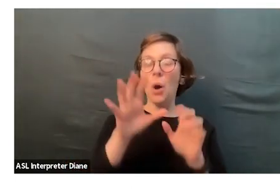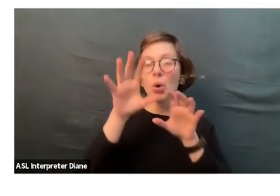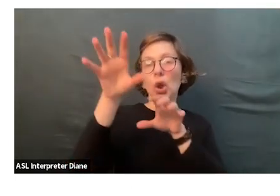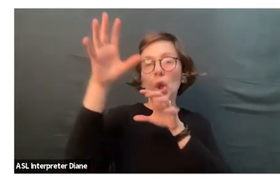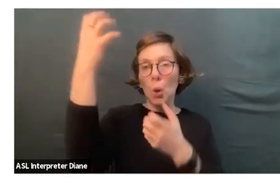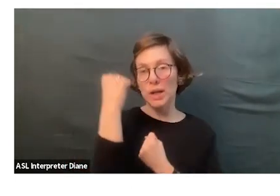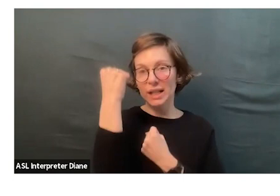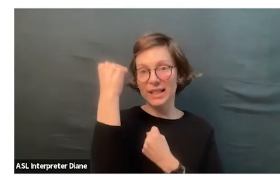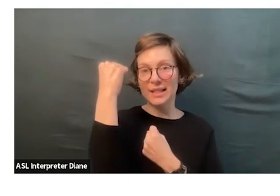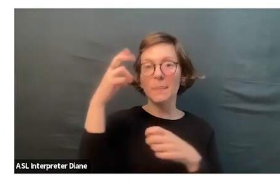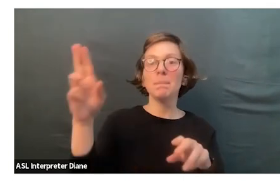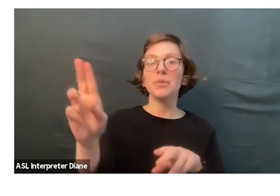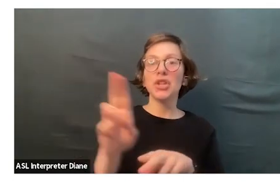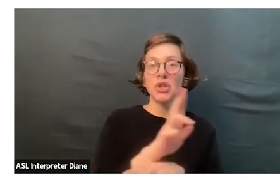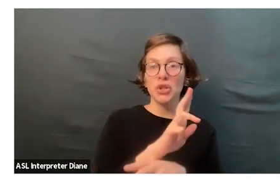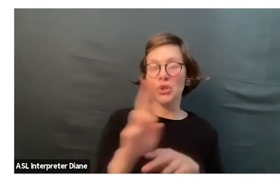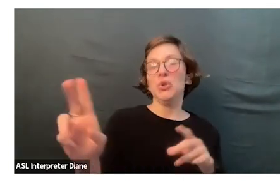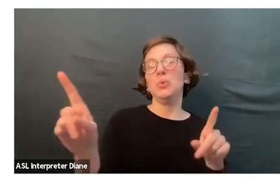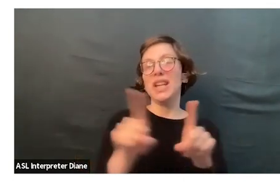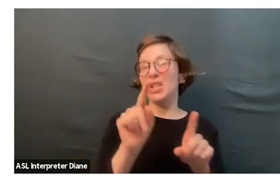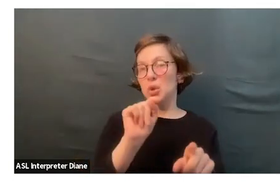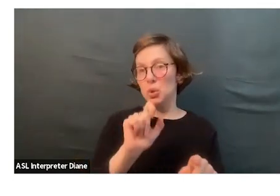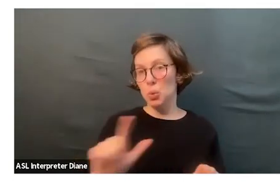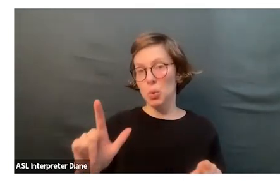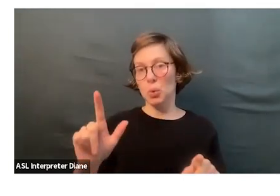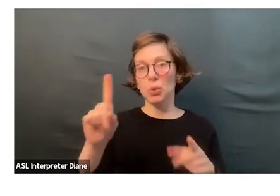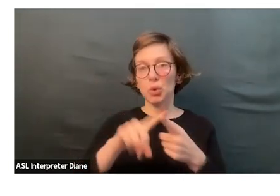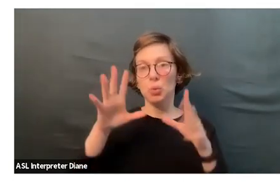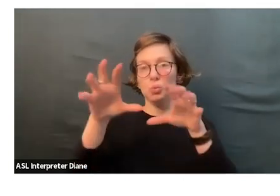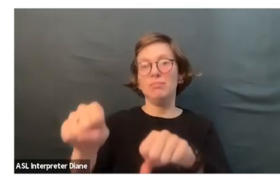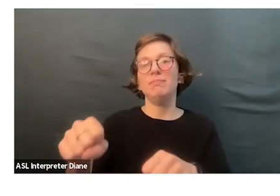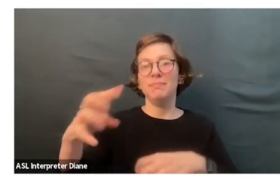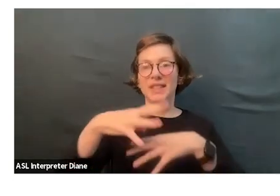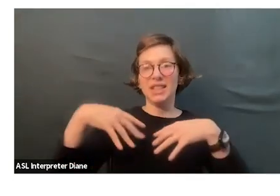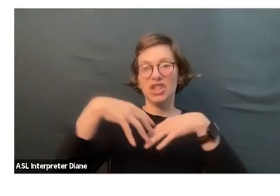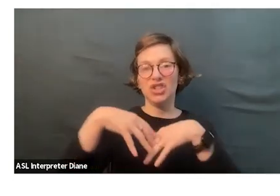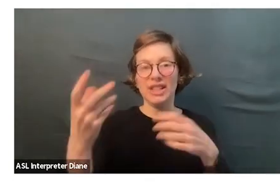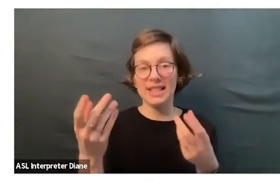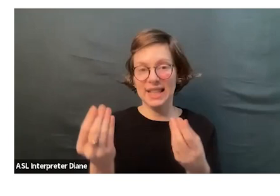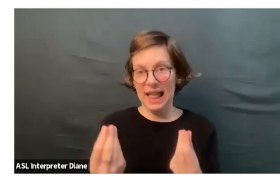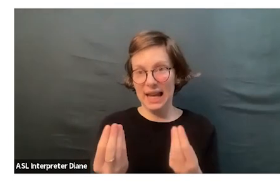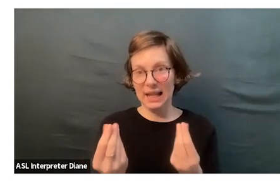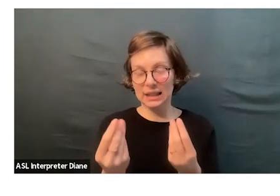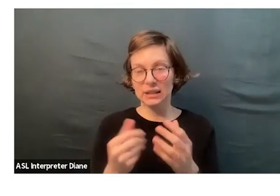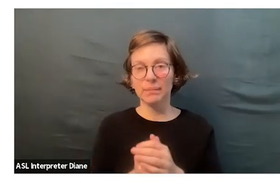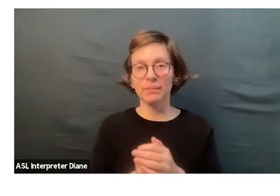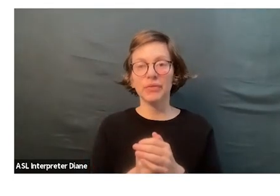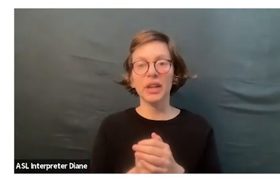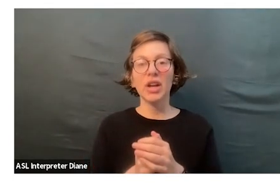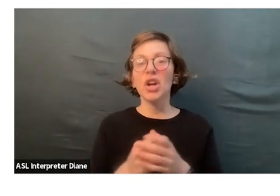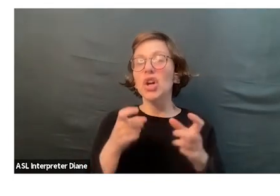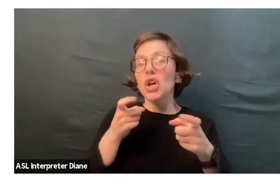knowledge help us debunk the myths of Orientalism? I think it helps by we have to start out by defining